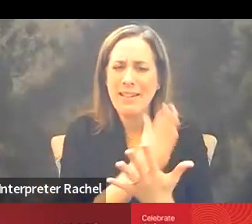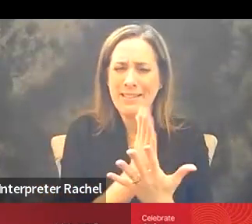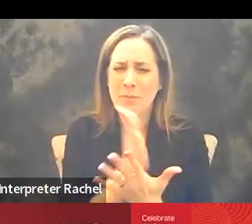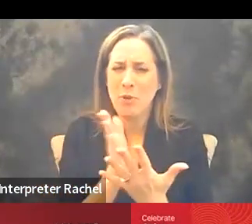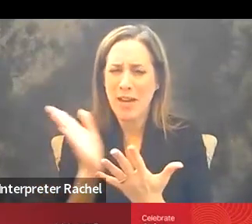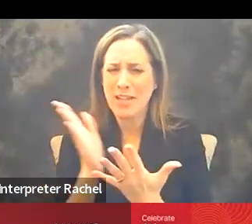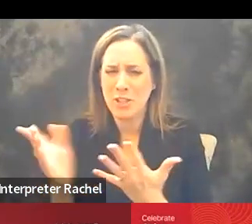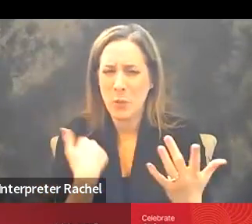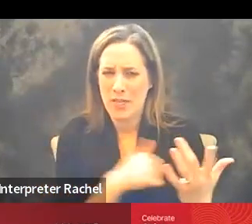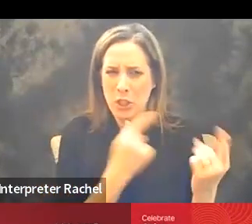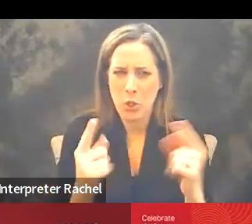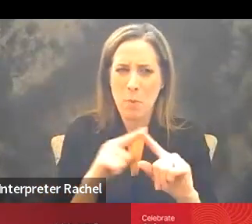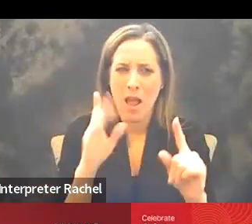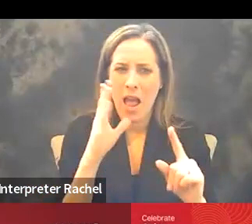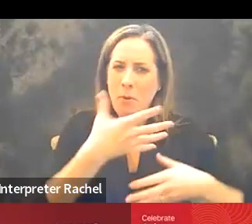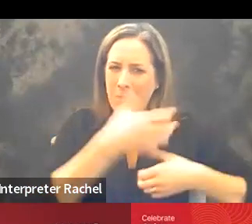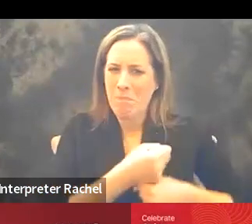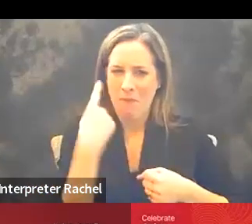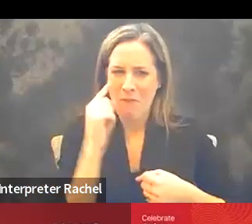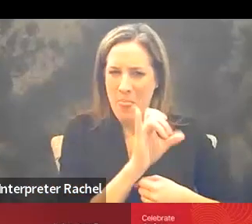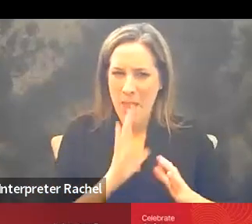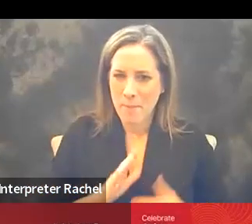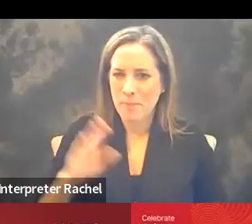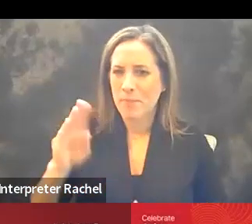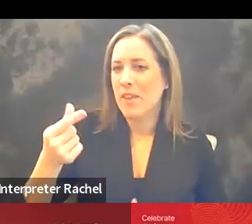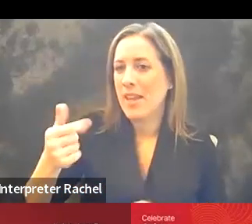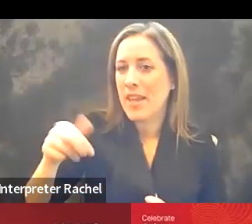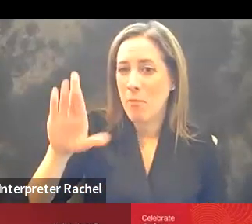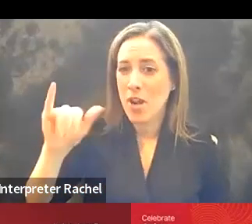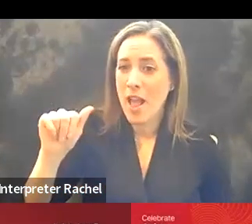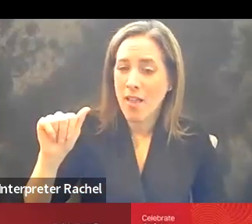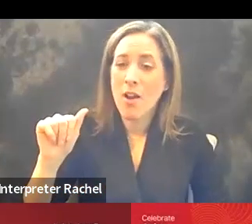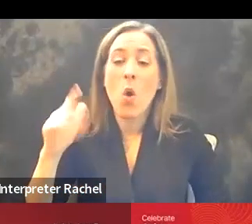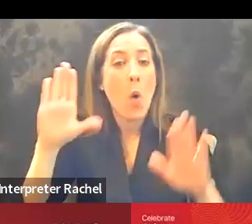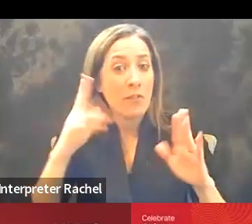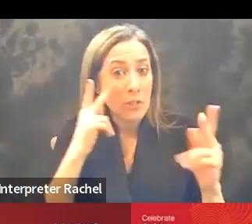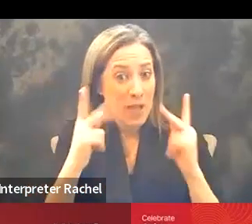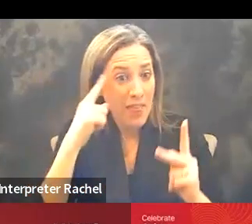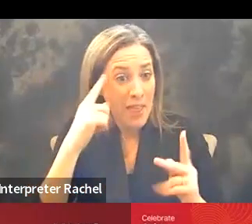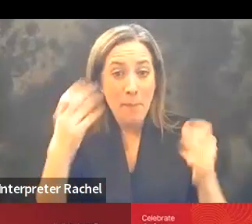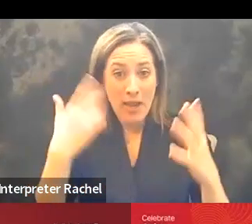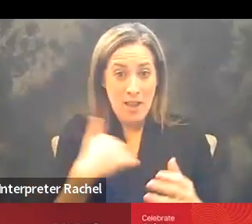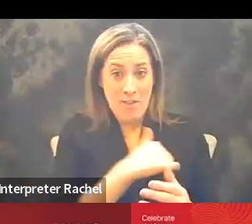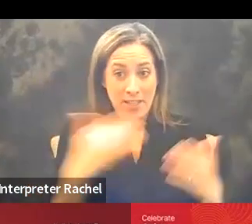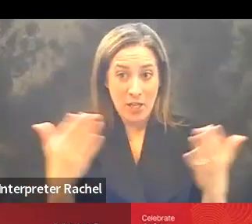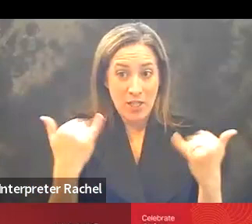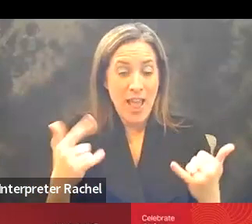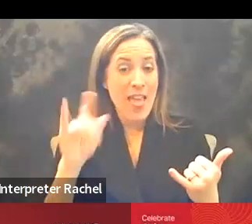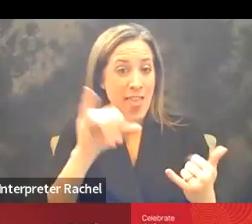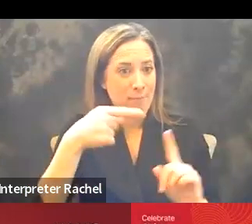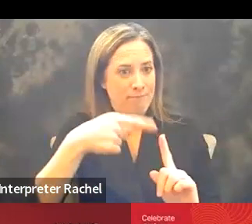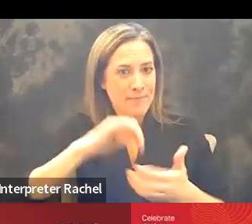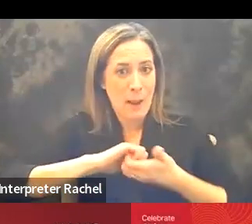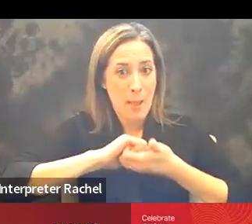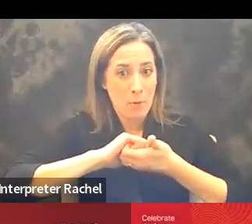Dr. Scales can introduce himself. Thank you. And it's wonderful to see, because I think for many of us today here, that collaboration and